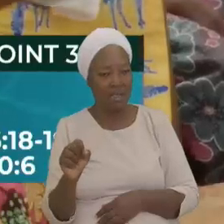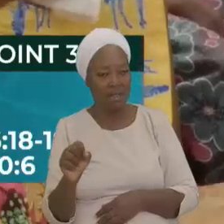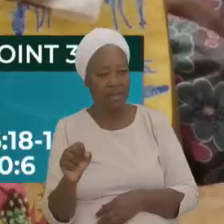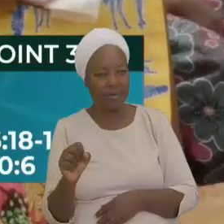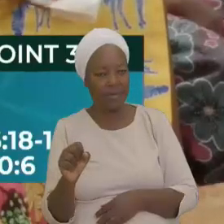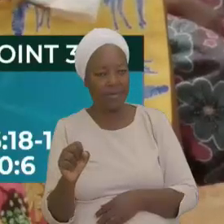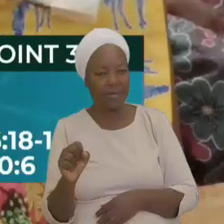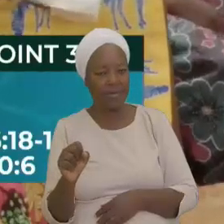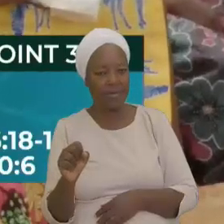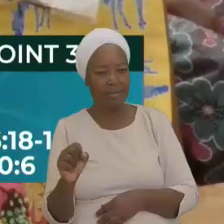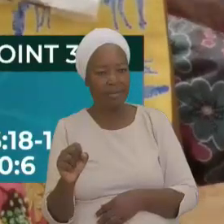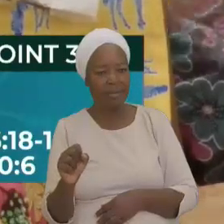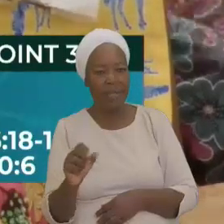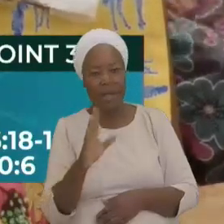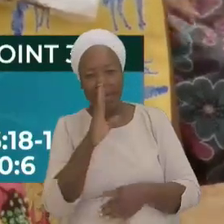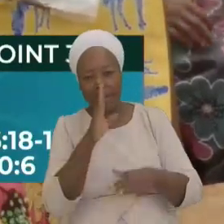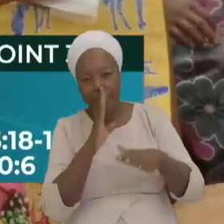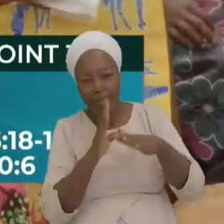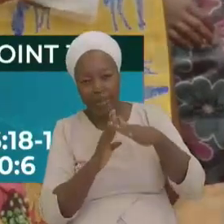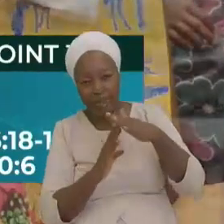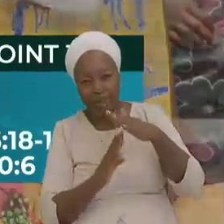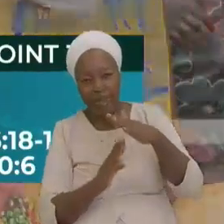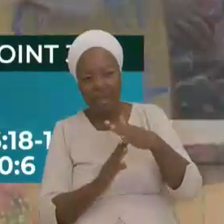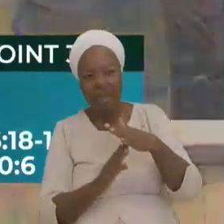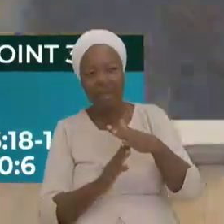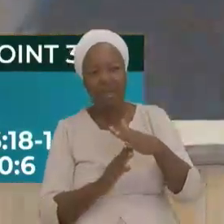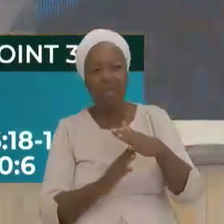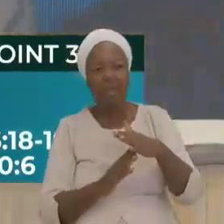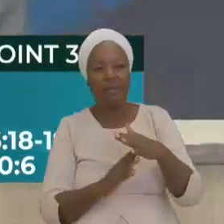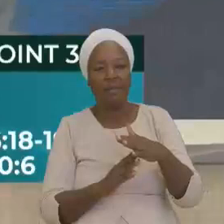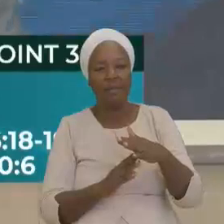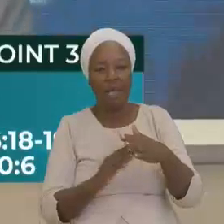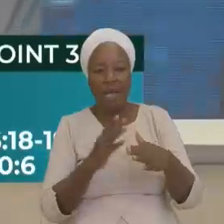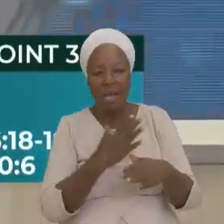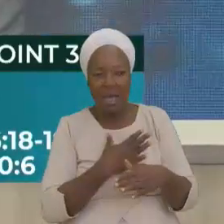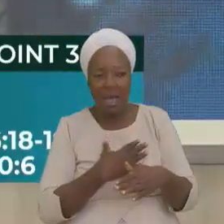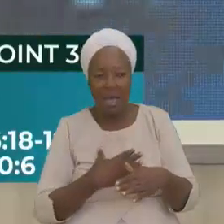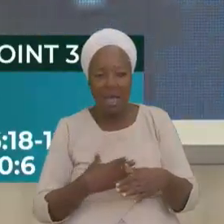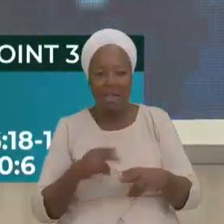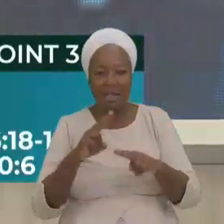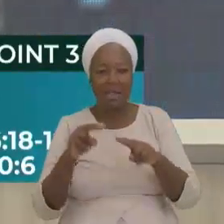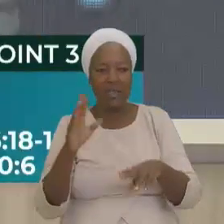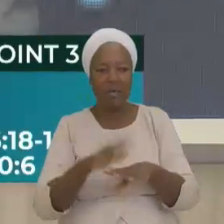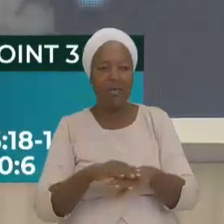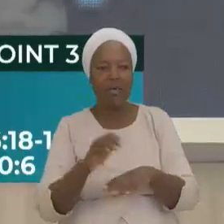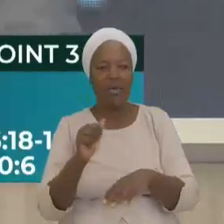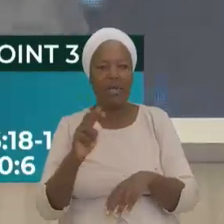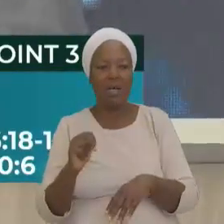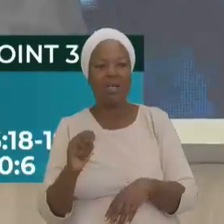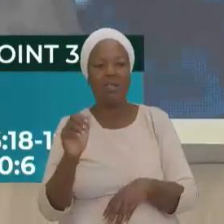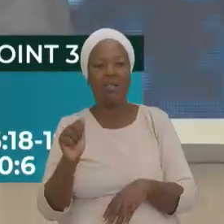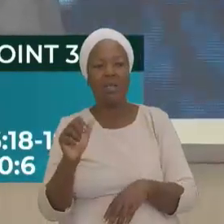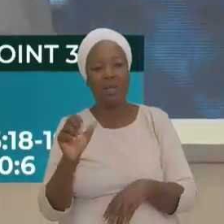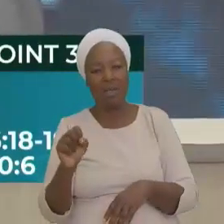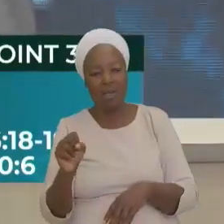How those people shouted Hosanna. How those people spread abroad their